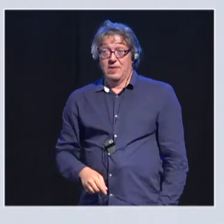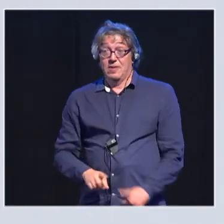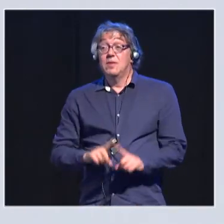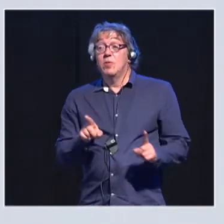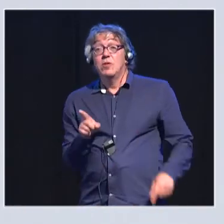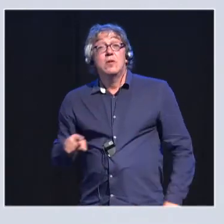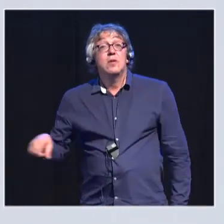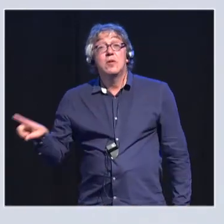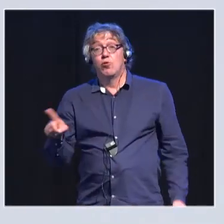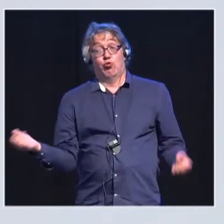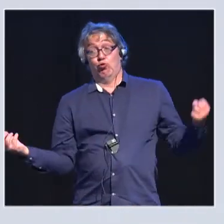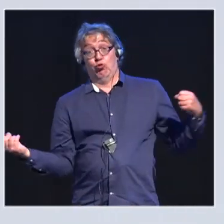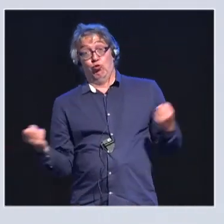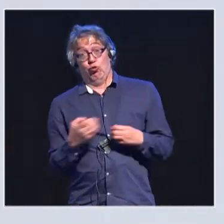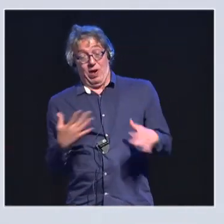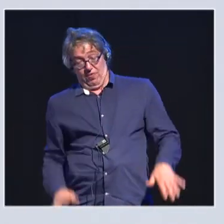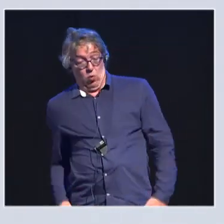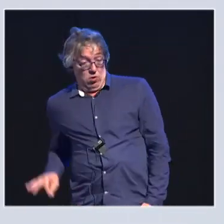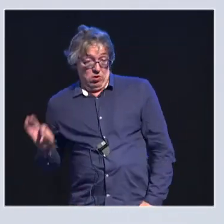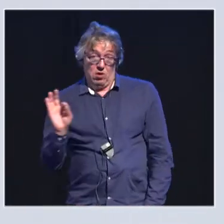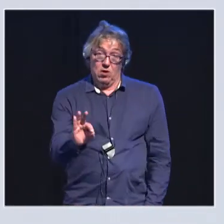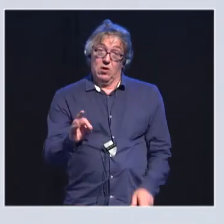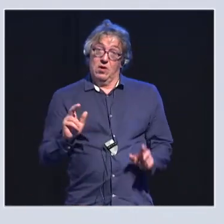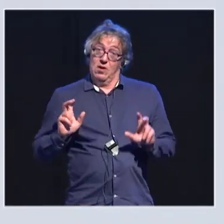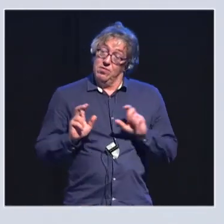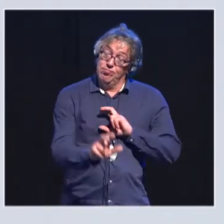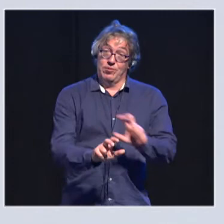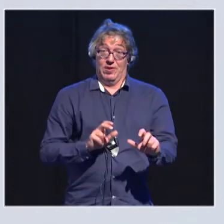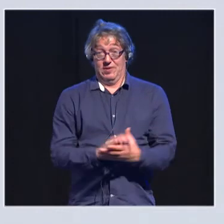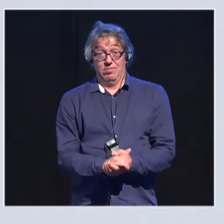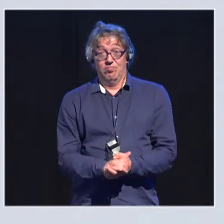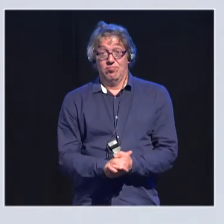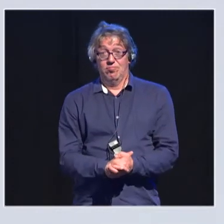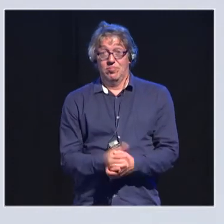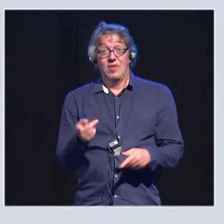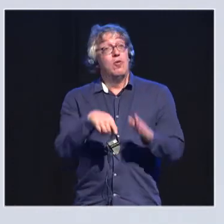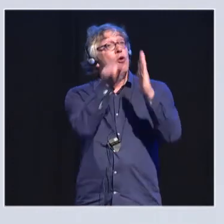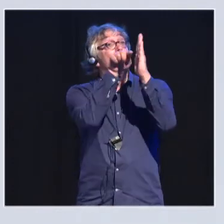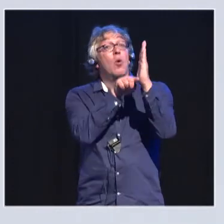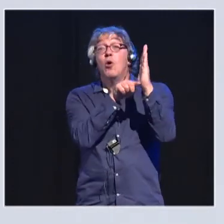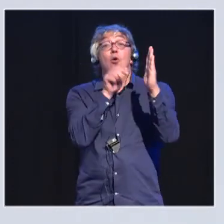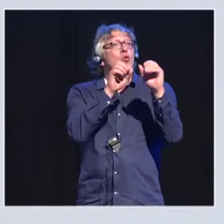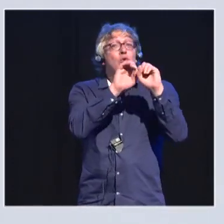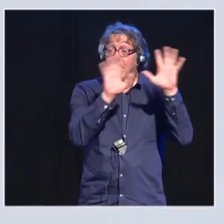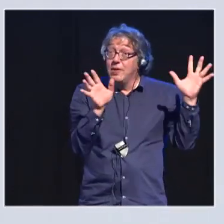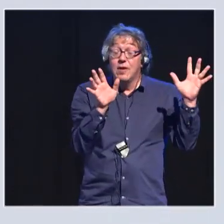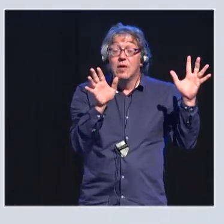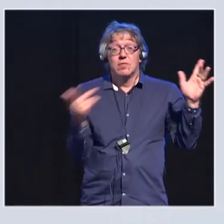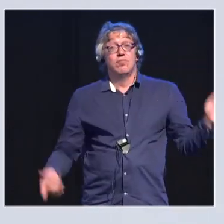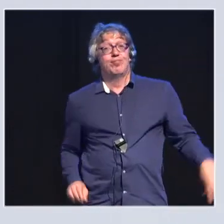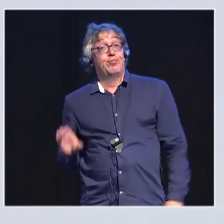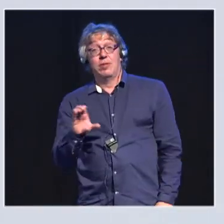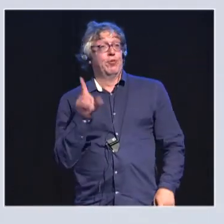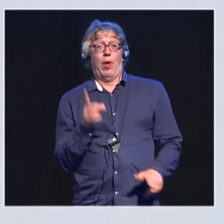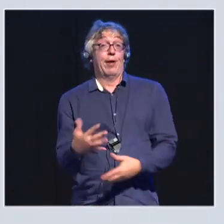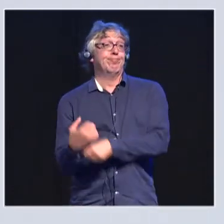are afraid to make their investments. Without predictability, no investments.